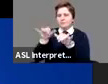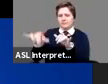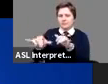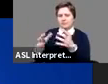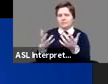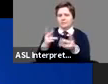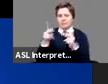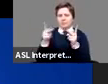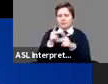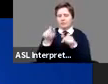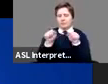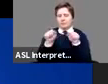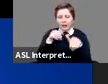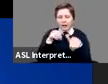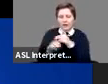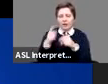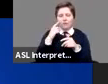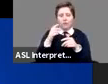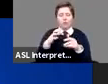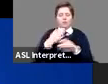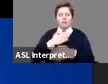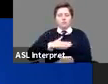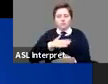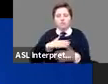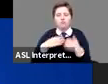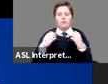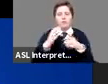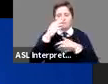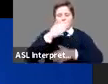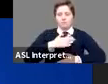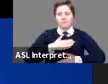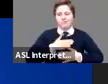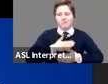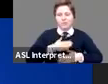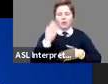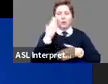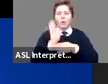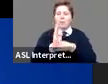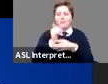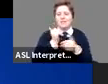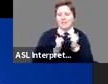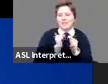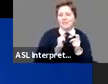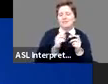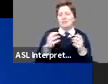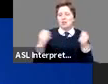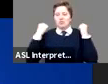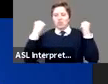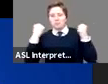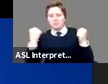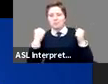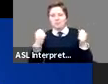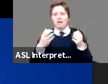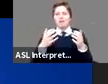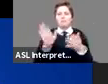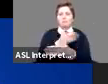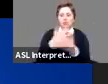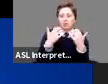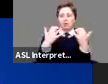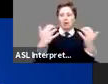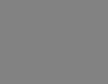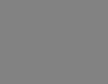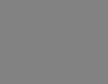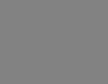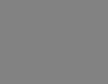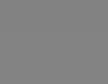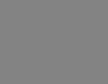and recreation gymnasium sites. That includes movie theater, bowling alleys, and amusement parks, concert halls, and those types of